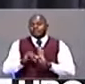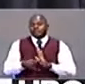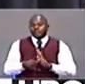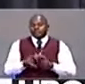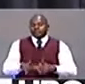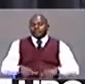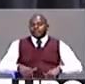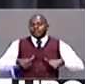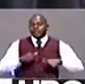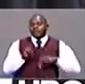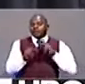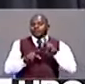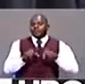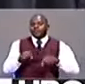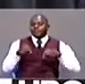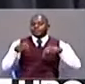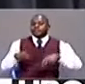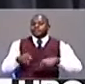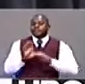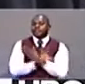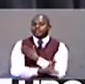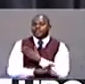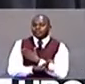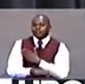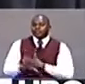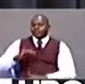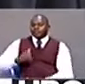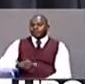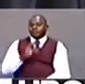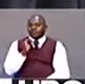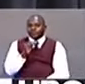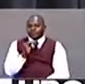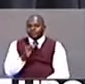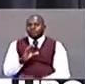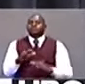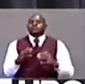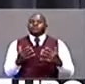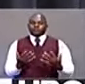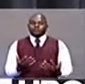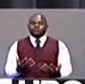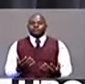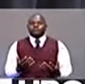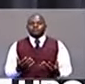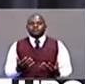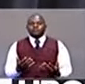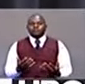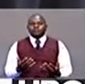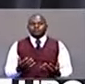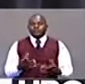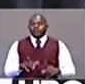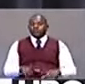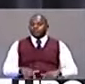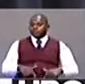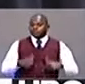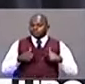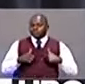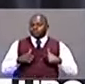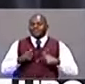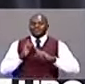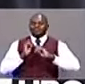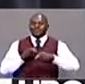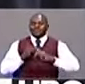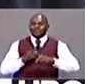the life of people in this country. Madam Speaker, as his life was